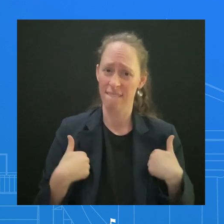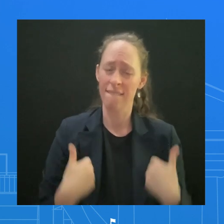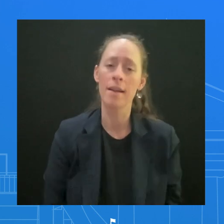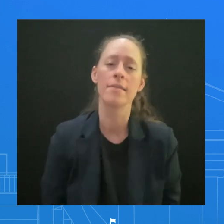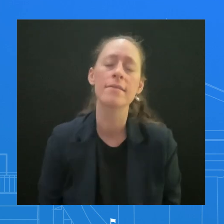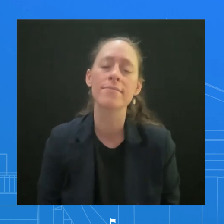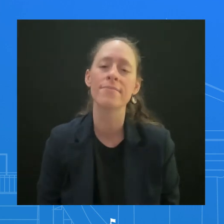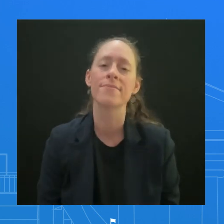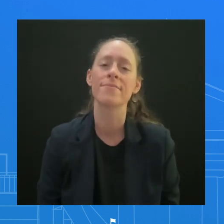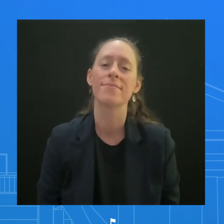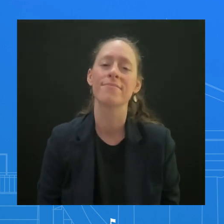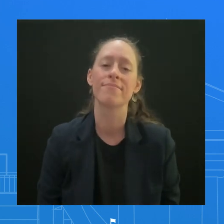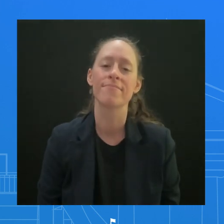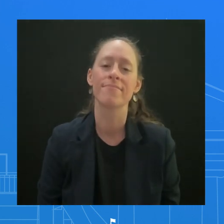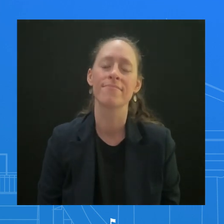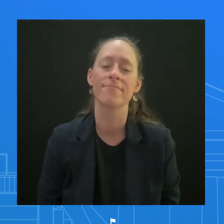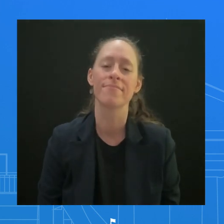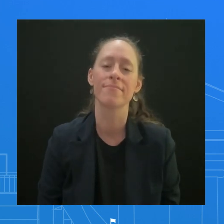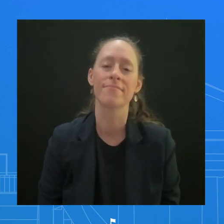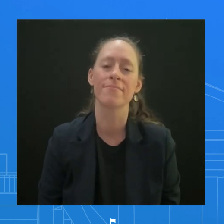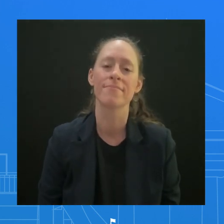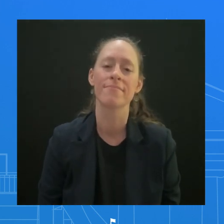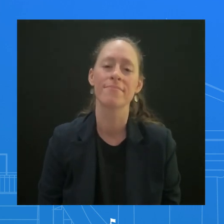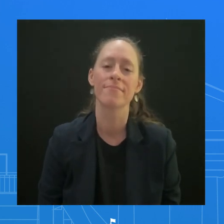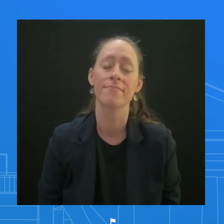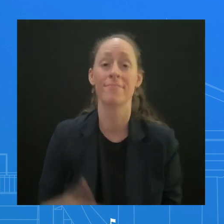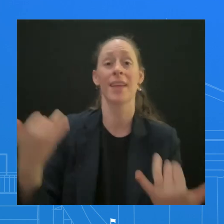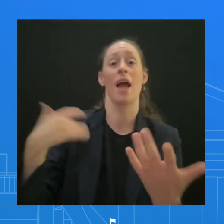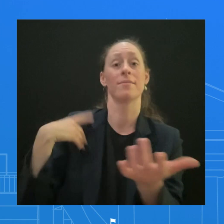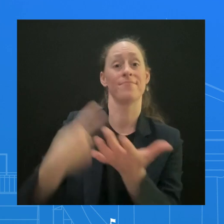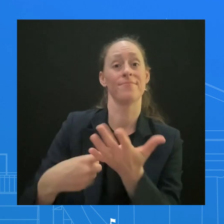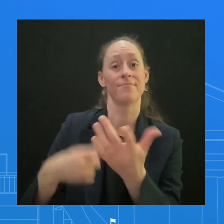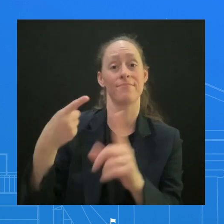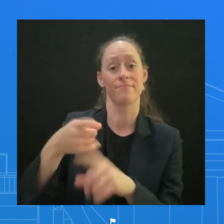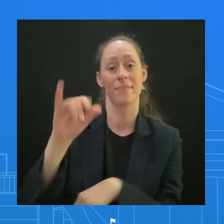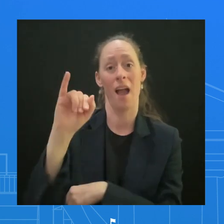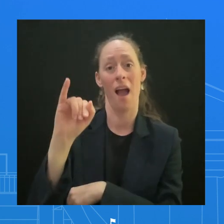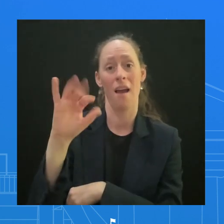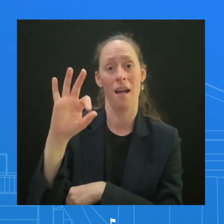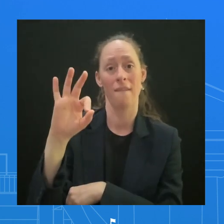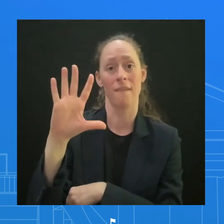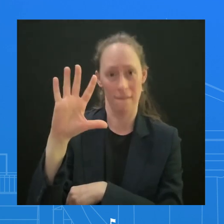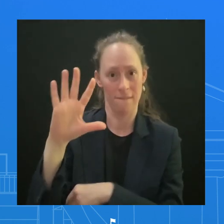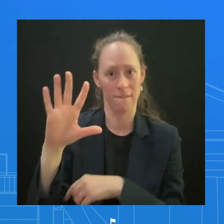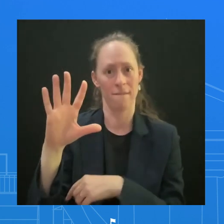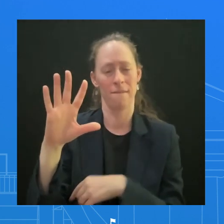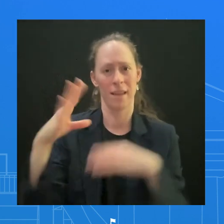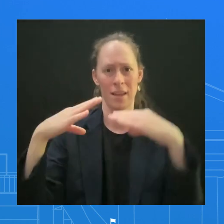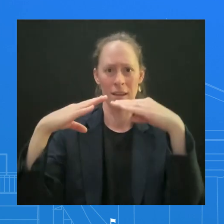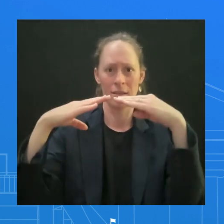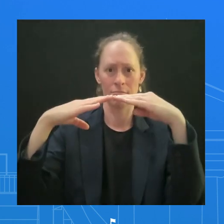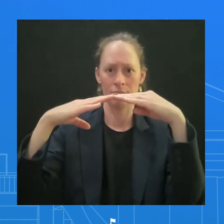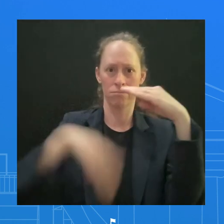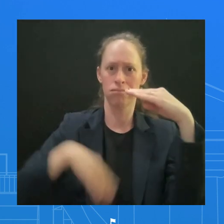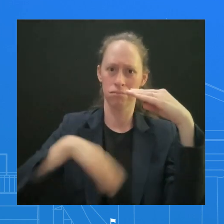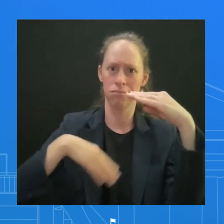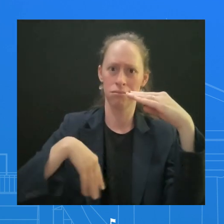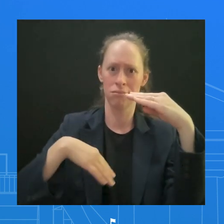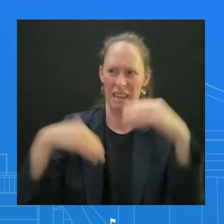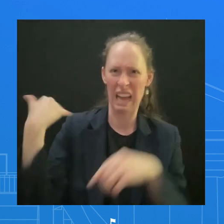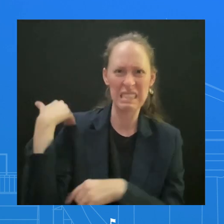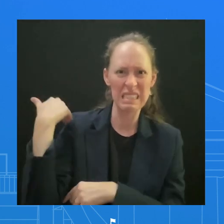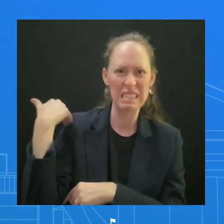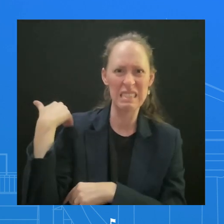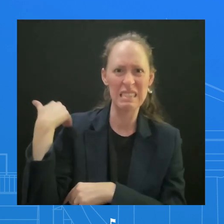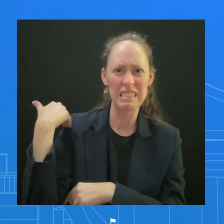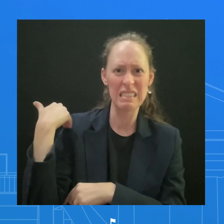ago, President Biden made clear that his administration would move heaven and earth to get I-95 reopened as soon as possible. 6